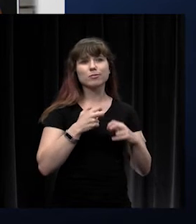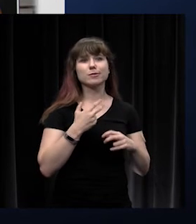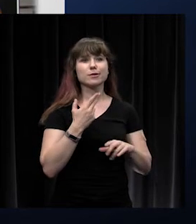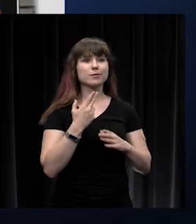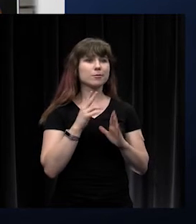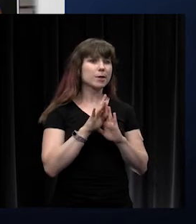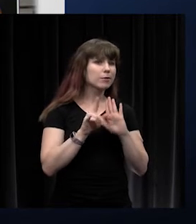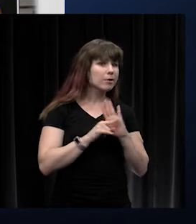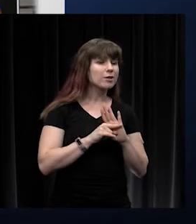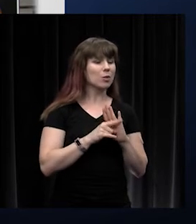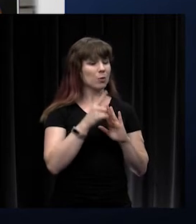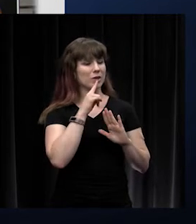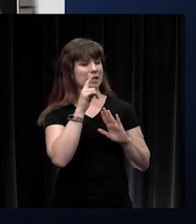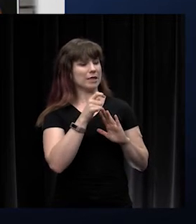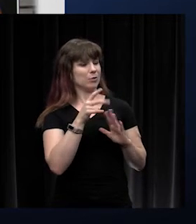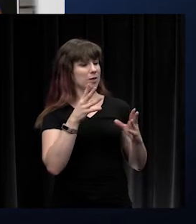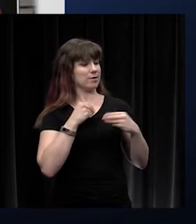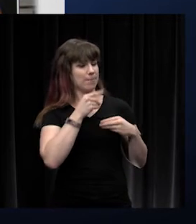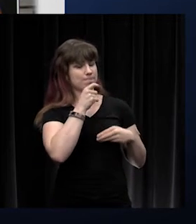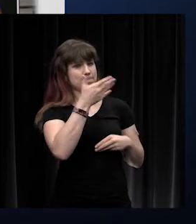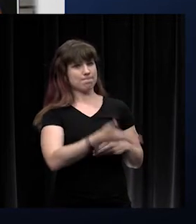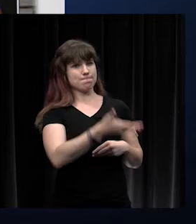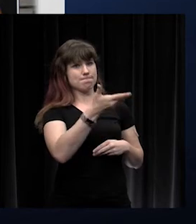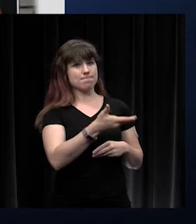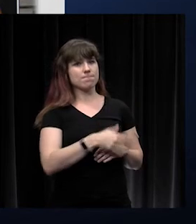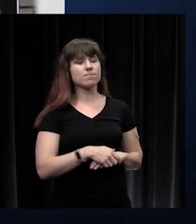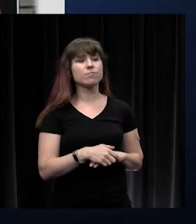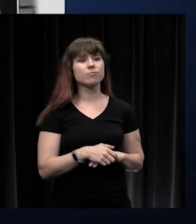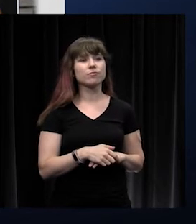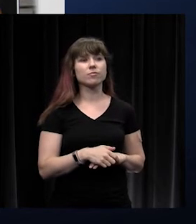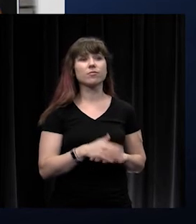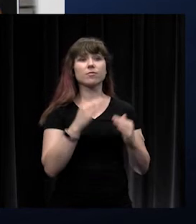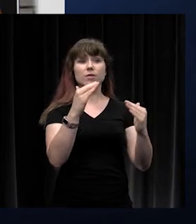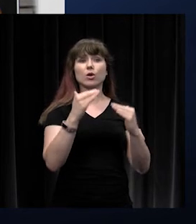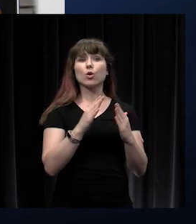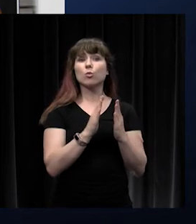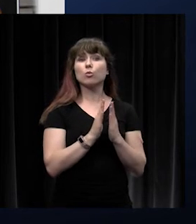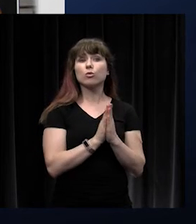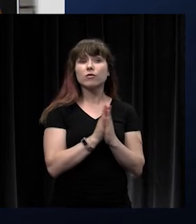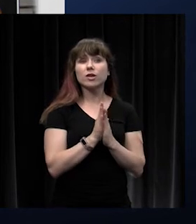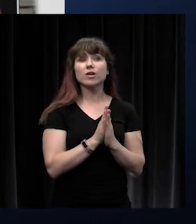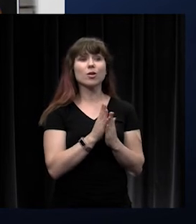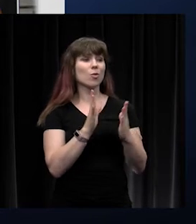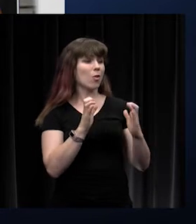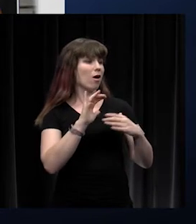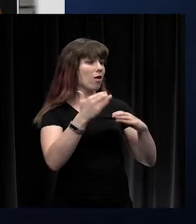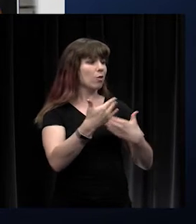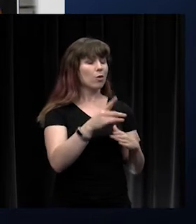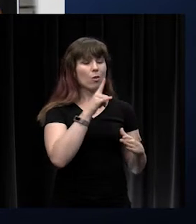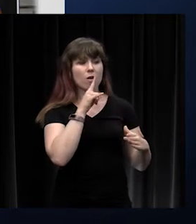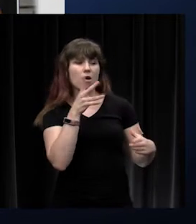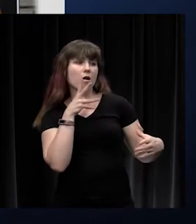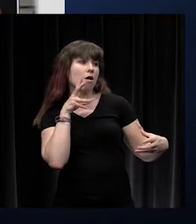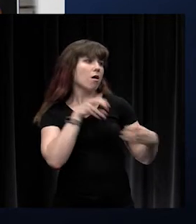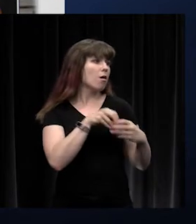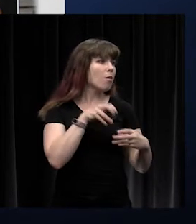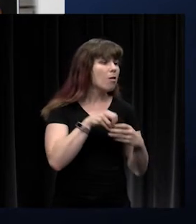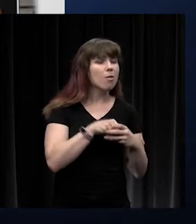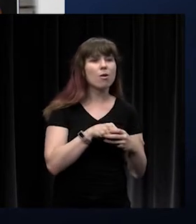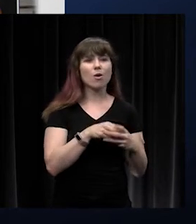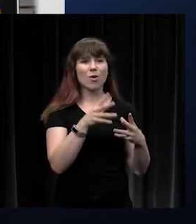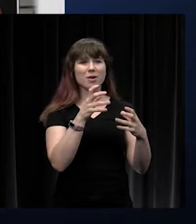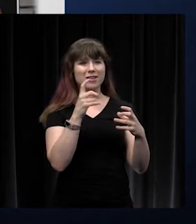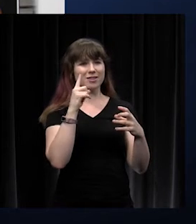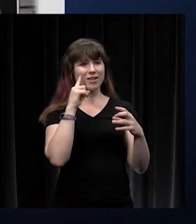to take them where we are and help them move forward. When we think about motivating, we want to have engaging classroom practices. We want to be thinking about cognitive